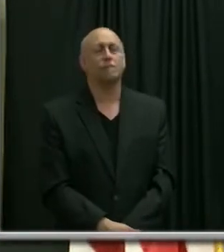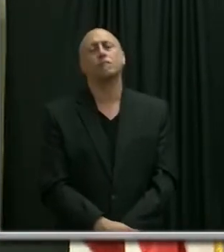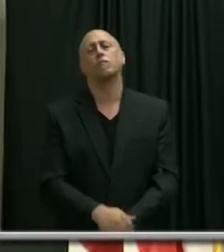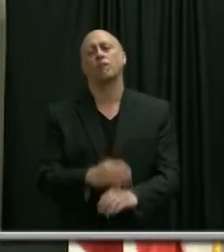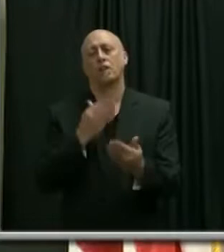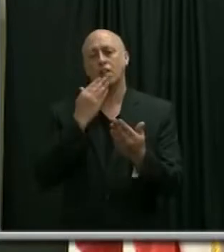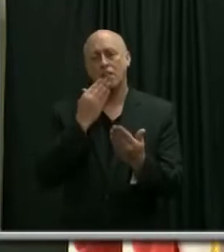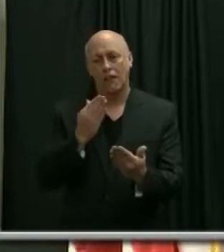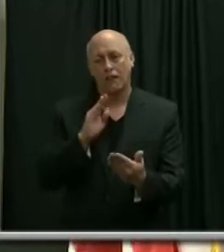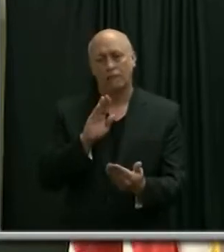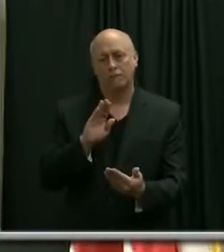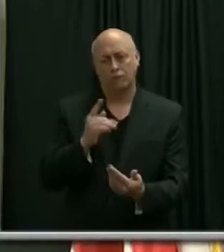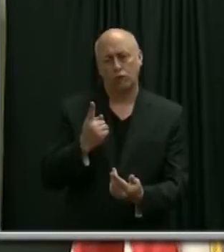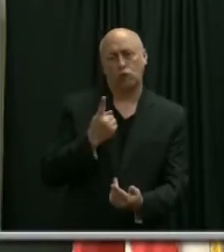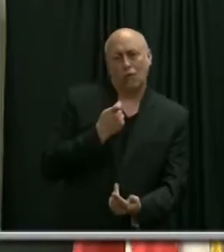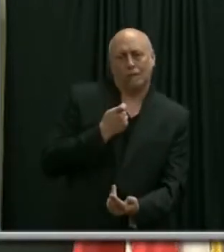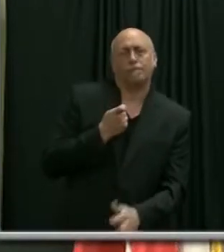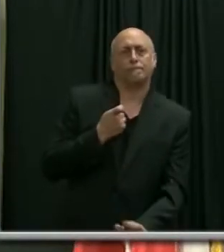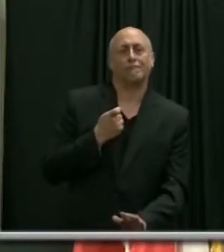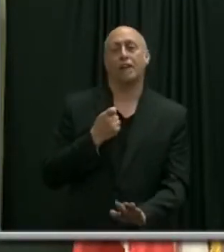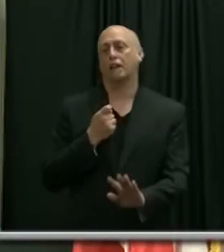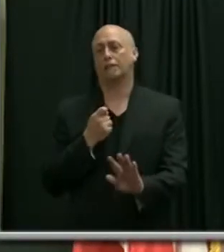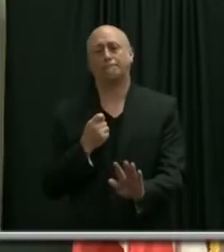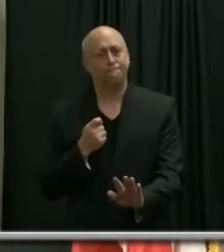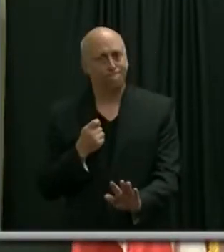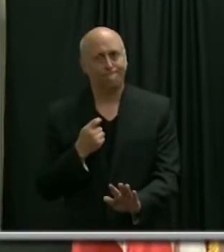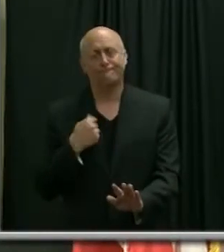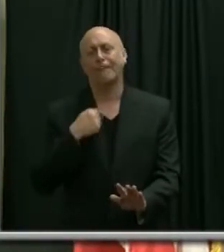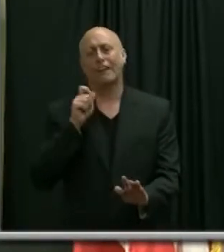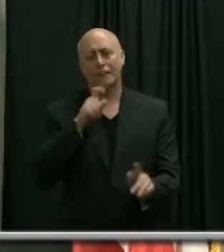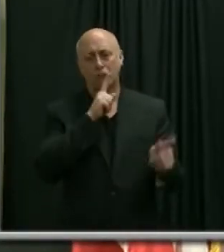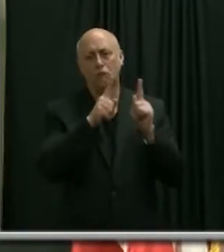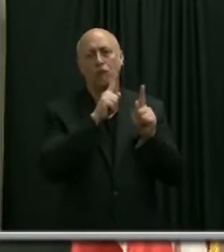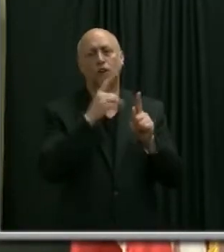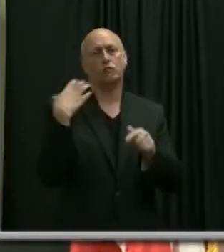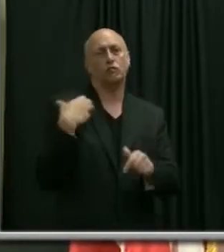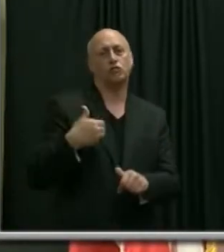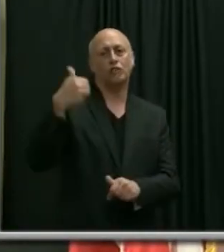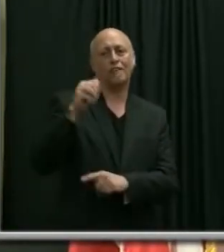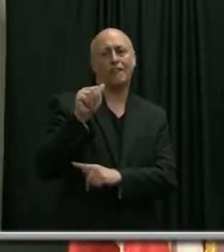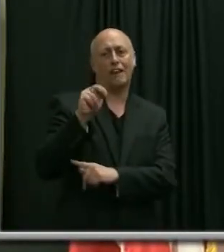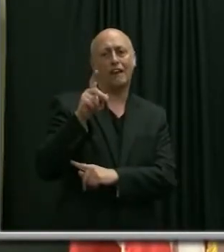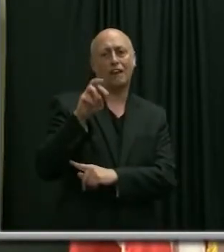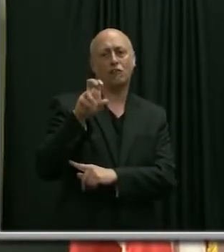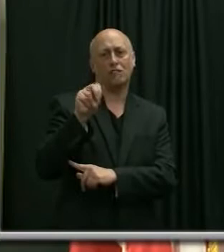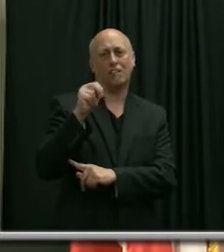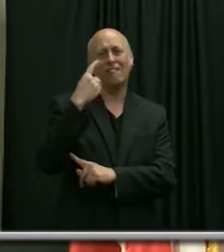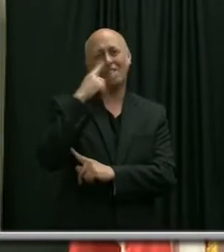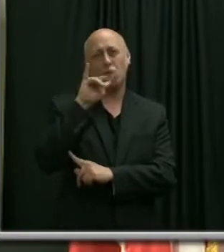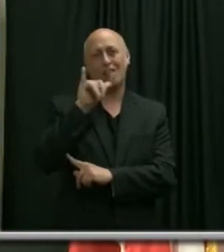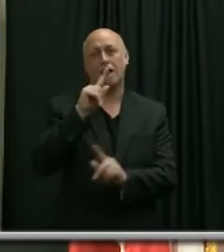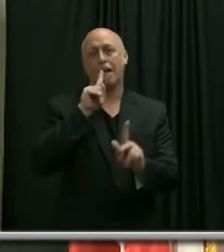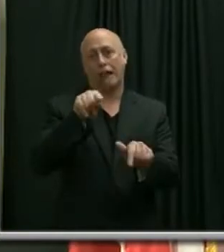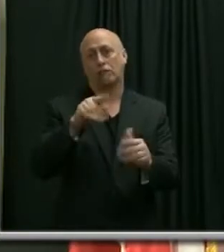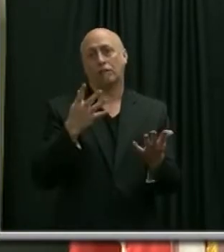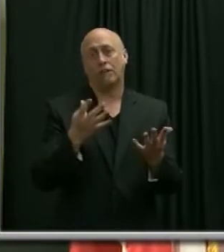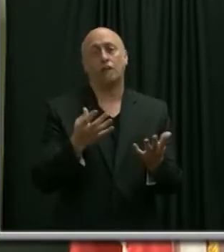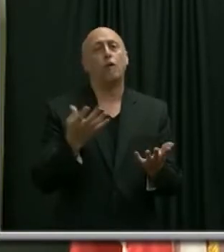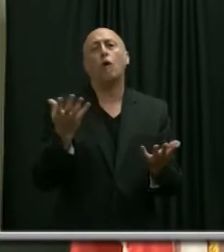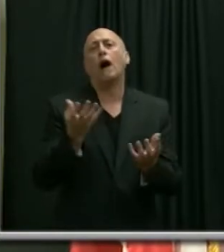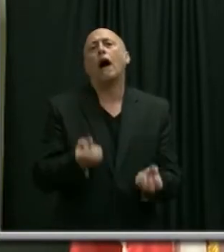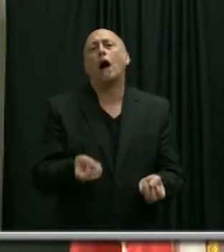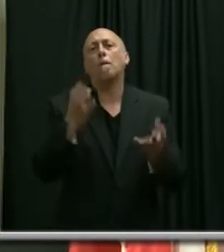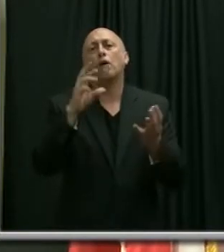Thank you for that question. And I will get with Chief Anderson to get a more definitive answer as far as what the crime rate